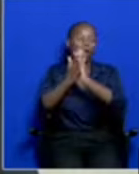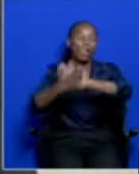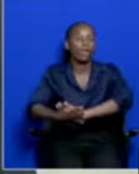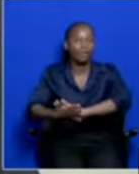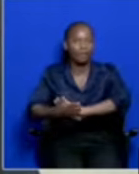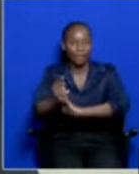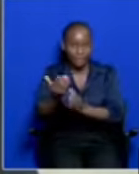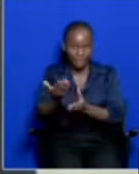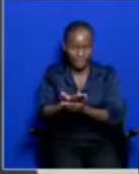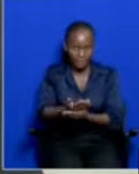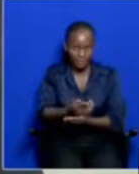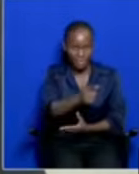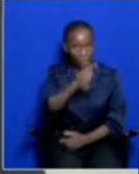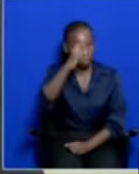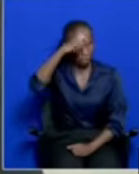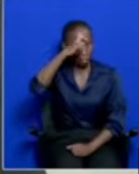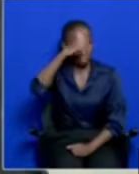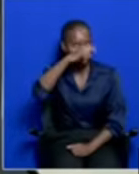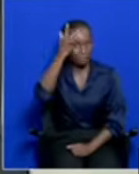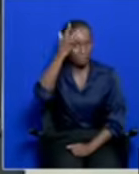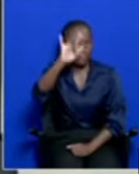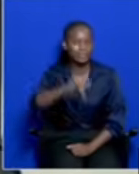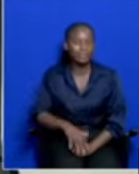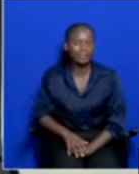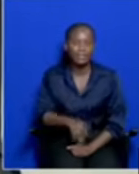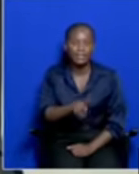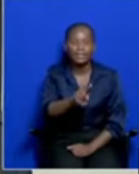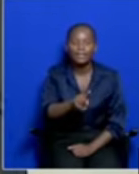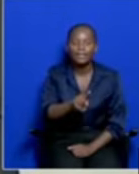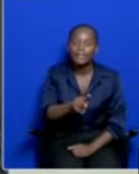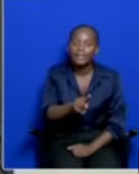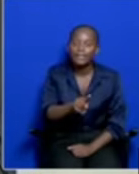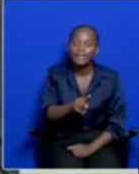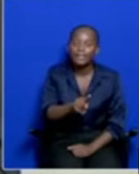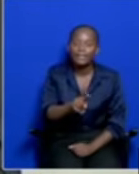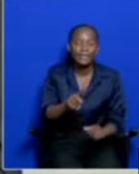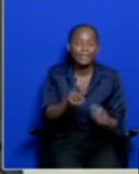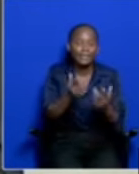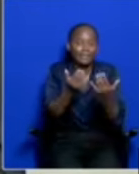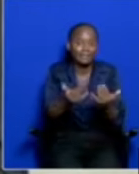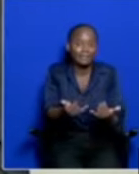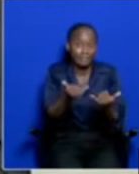on that, but it's not cleverness. Now, they have a second problem.